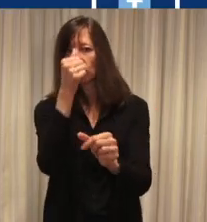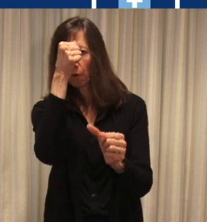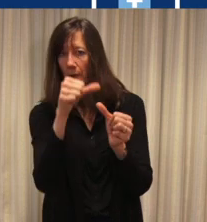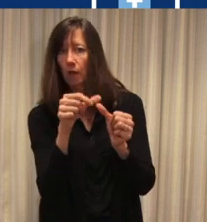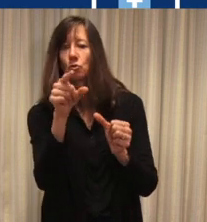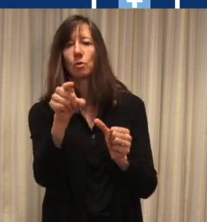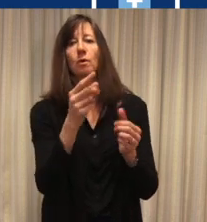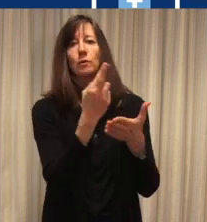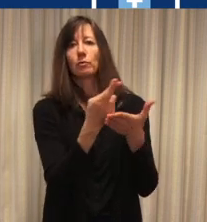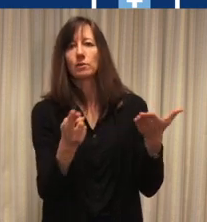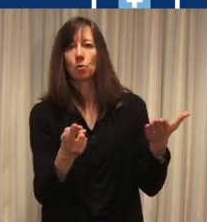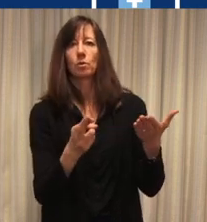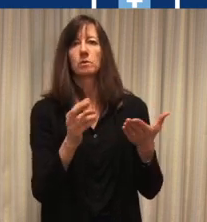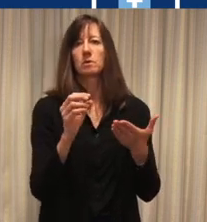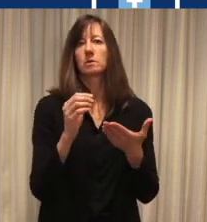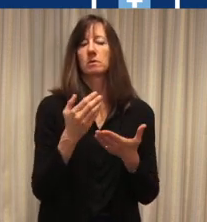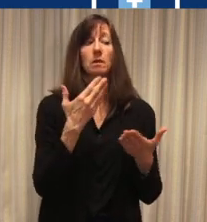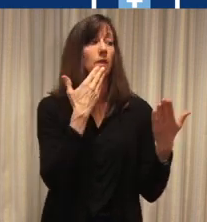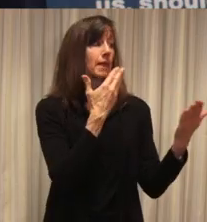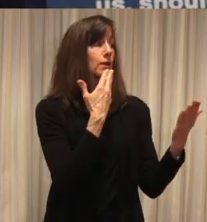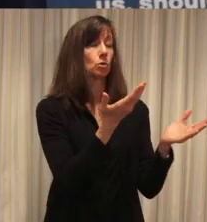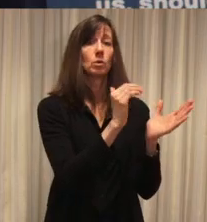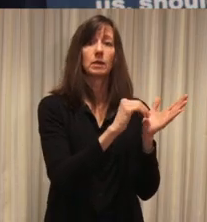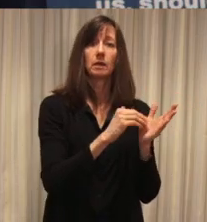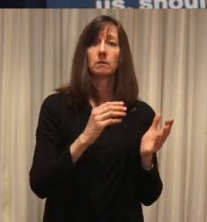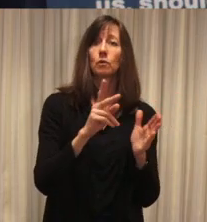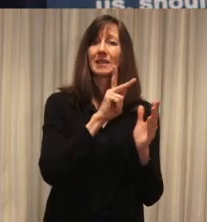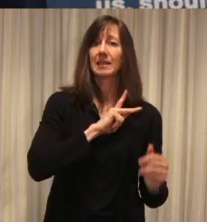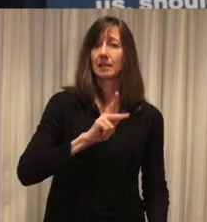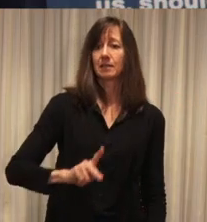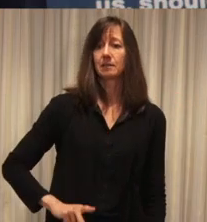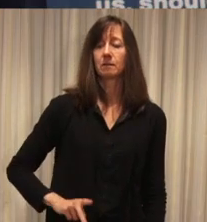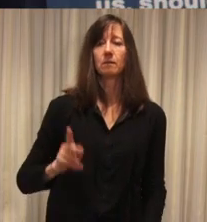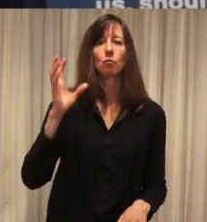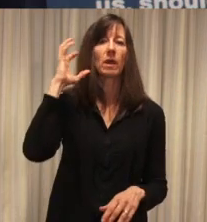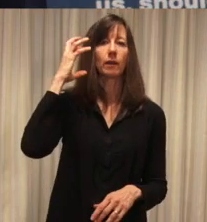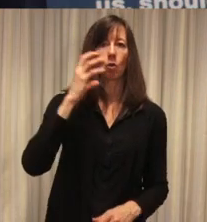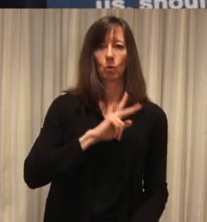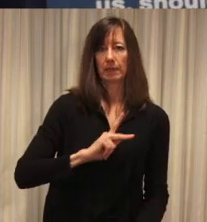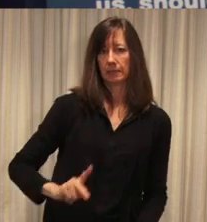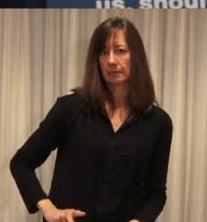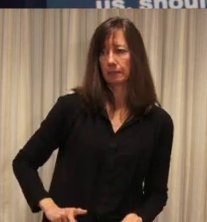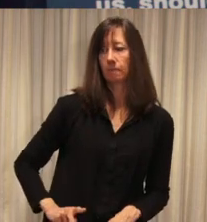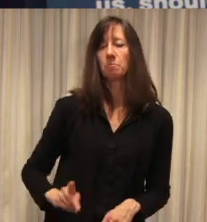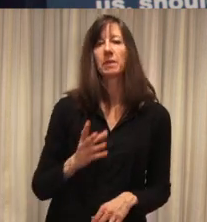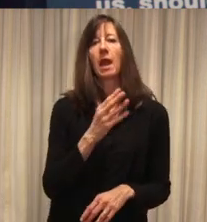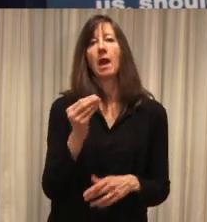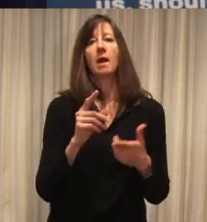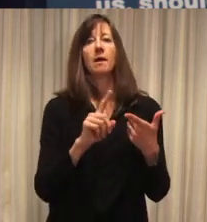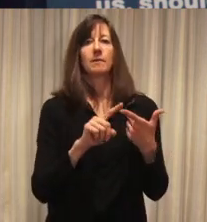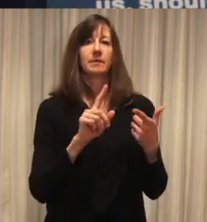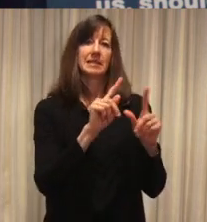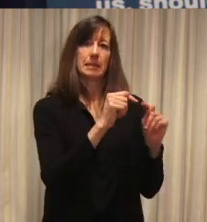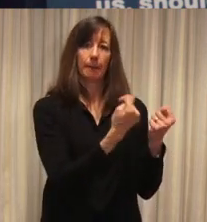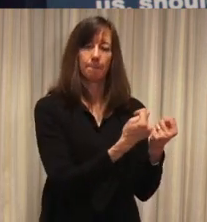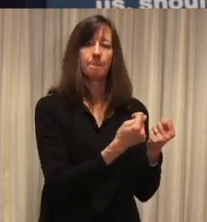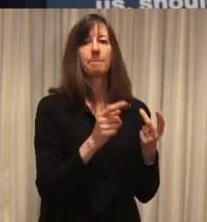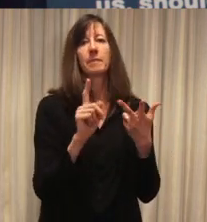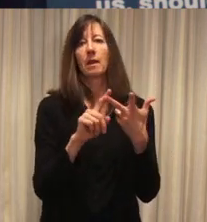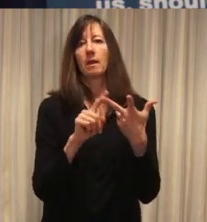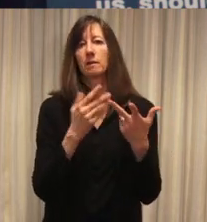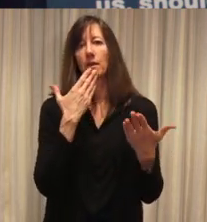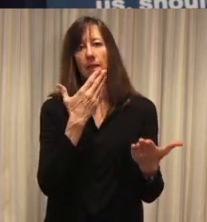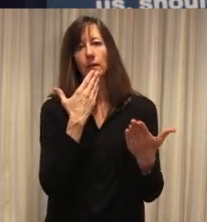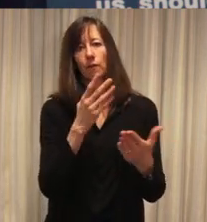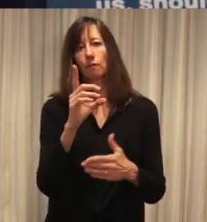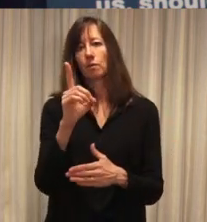resources. Thank you to Radio Kingston and the Radio Kingston team. Thank you to Diane and Roxanne, who